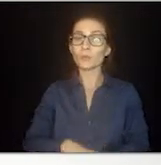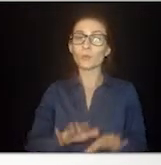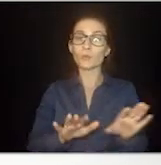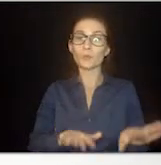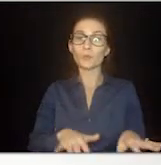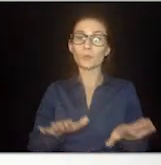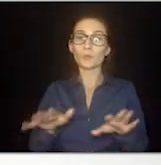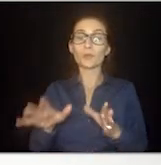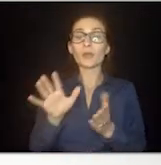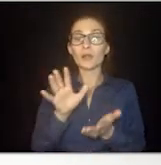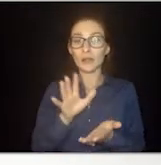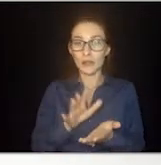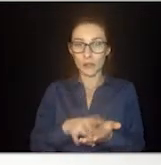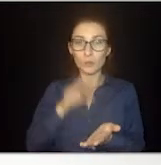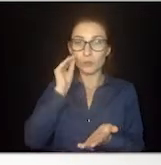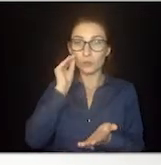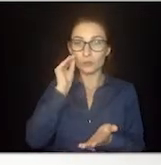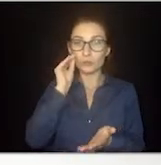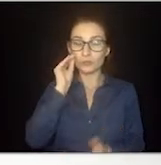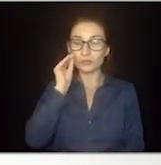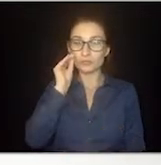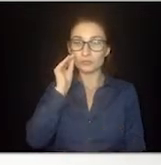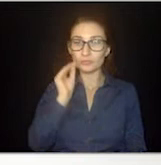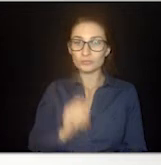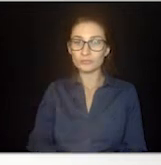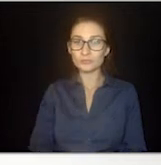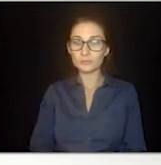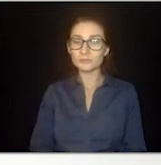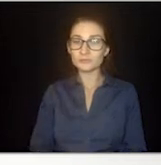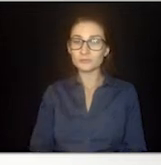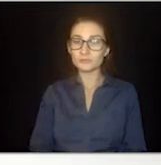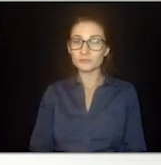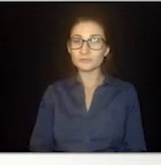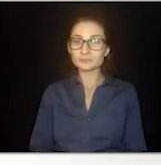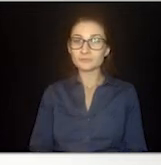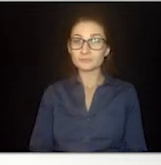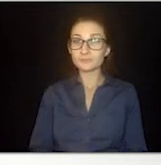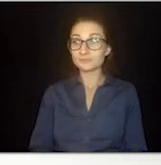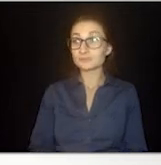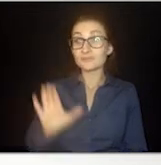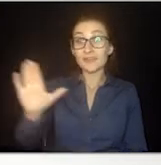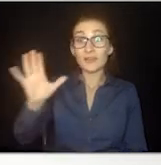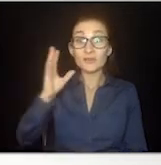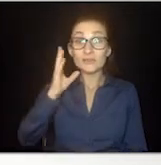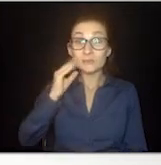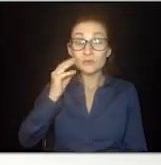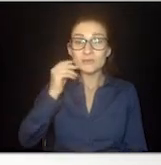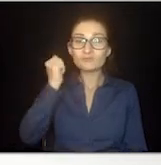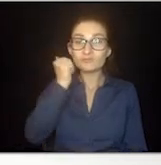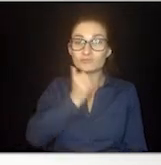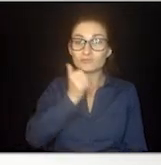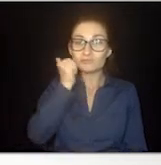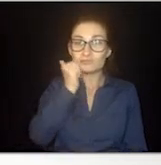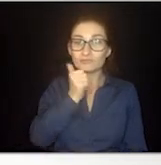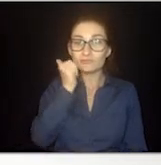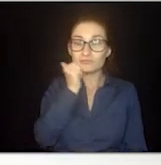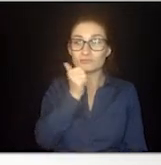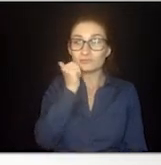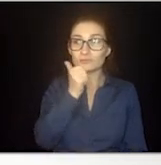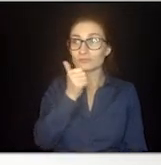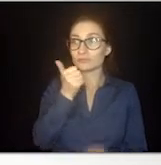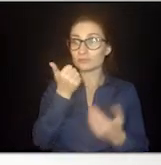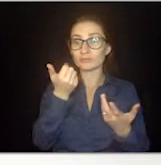relax and he can learn. So much of what our kids go through on a day-to-day basis